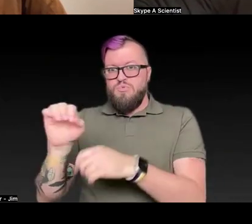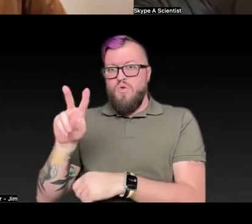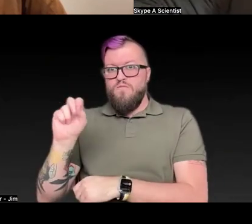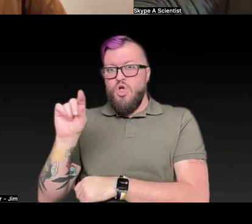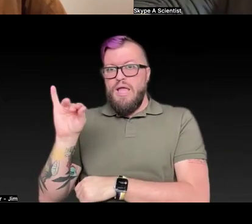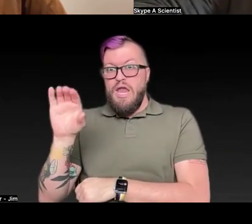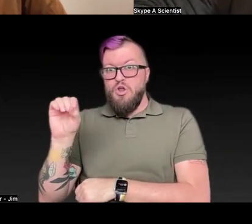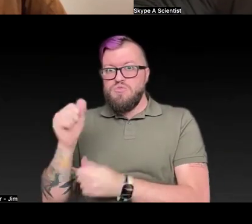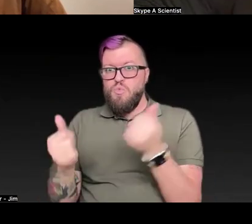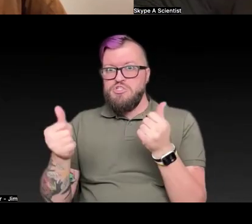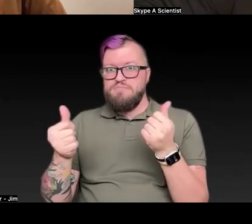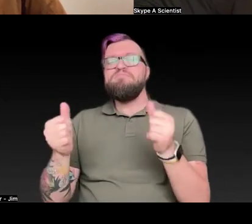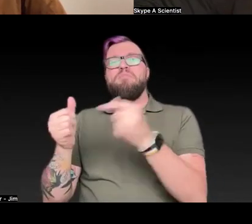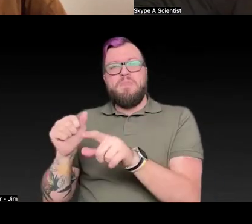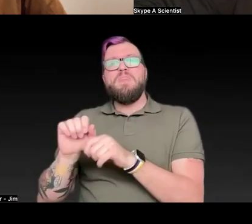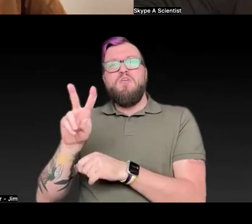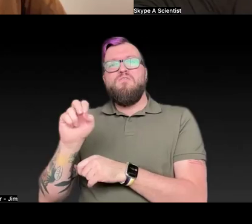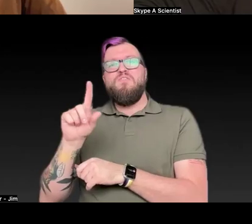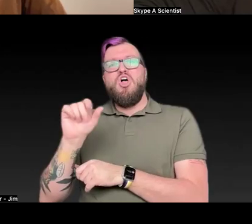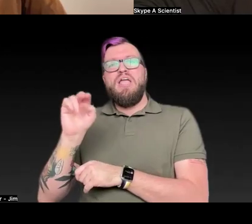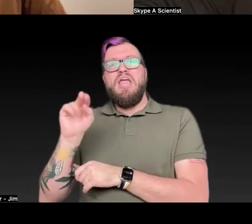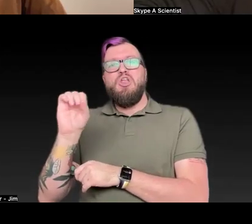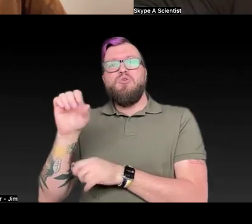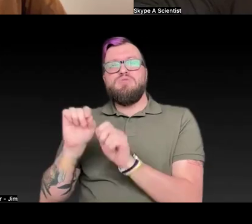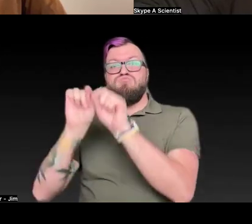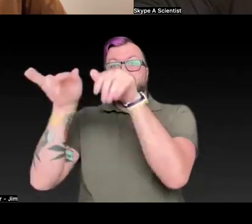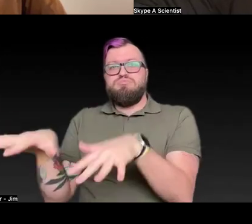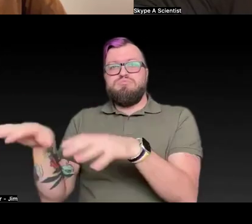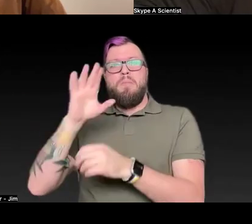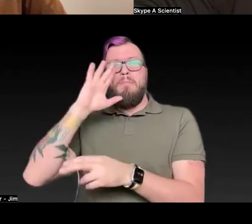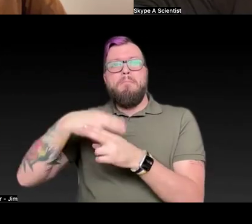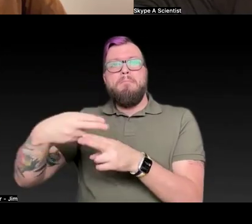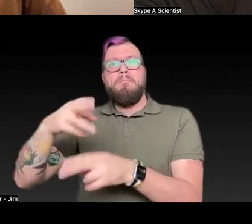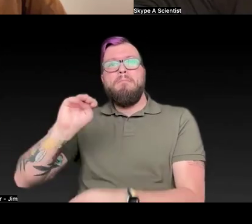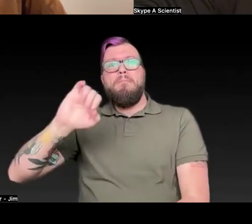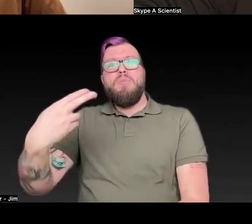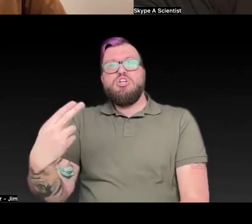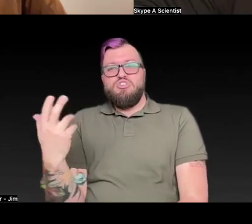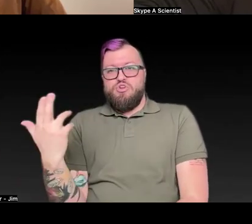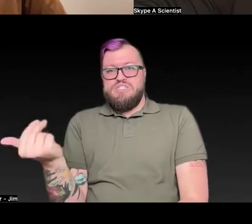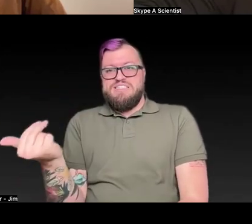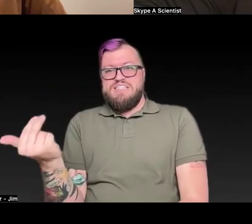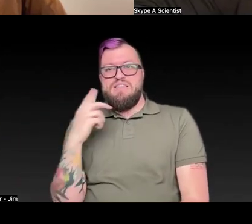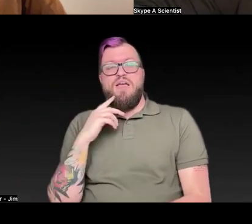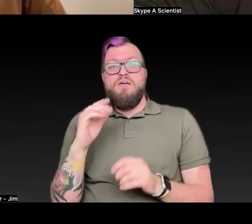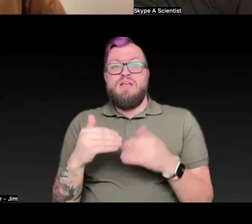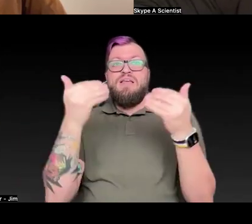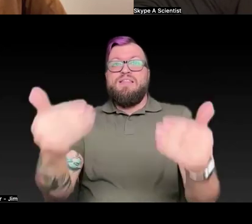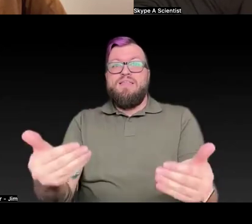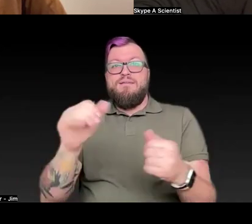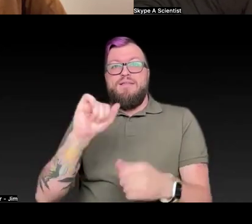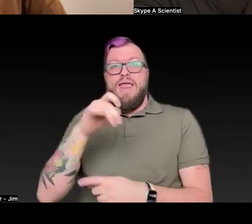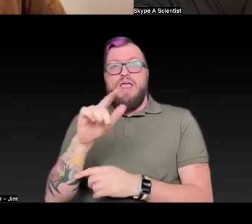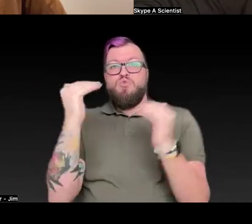about volcanoes next month. That'll be March 13th, Sweet. talking about volcanoes. Space will be the following month, April 11th, and then we'll be talking about